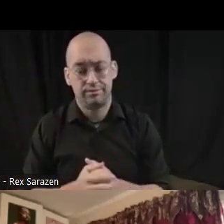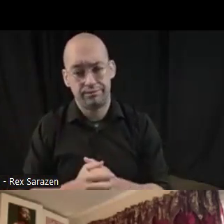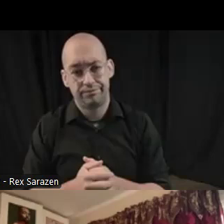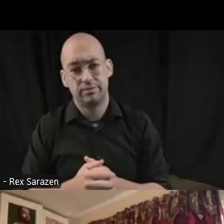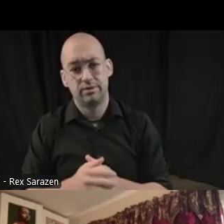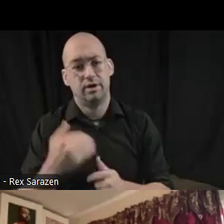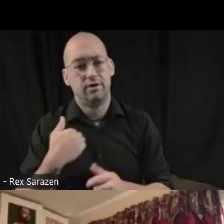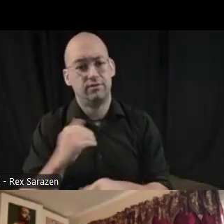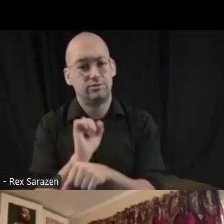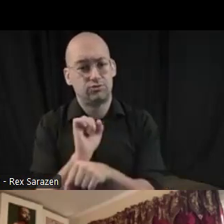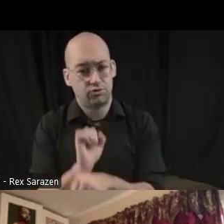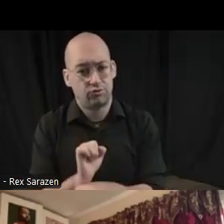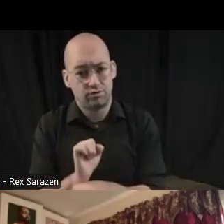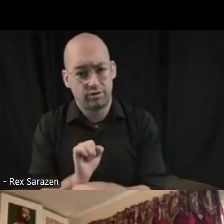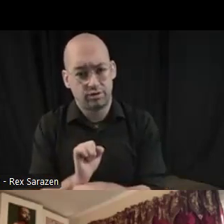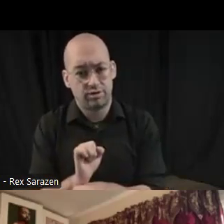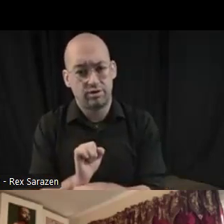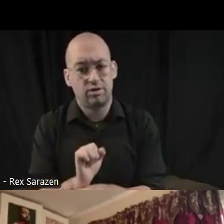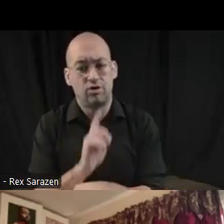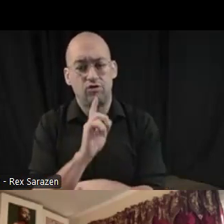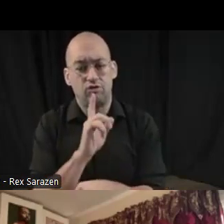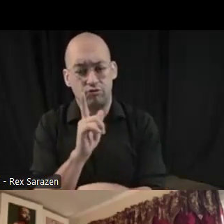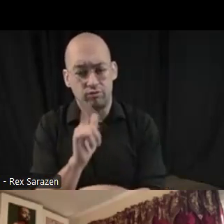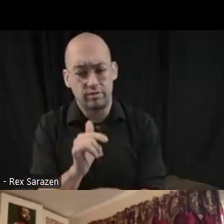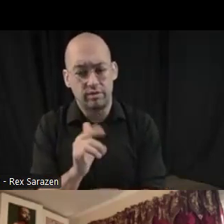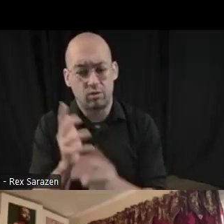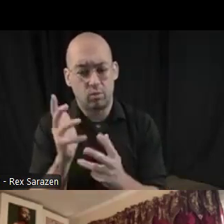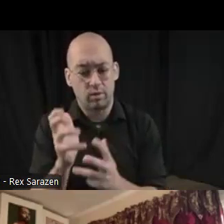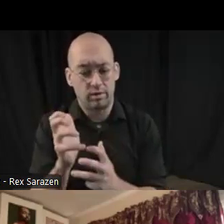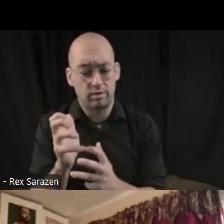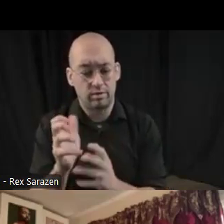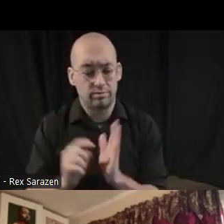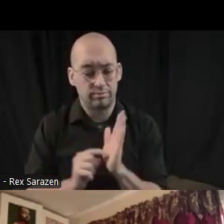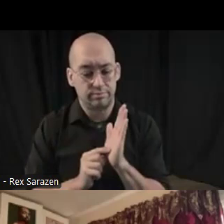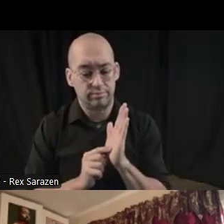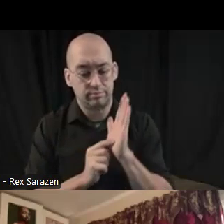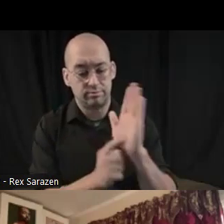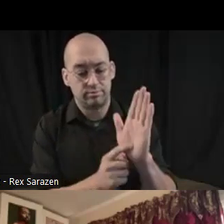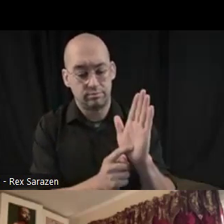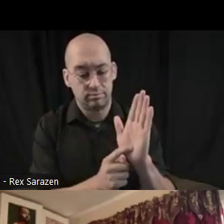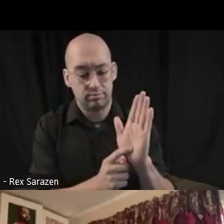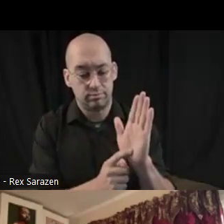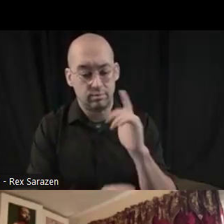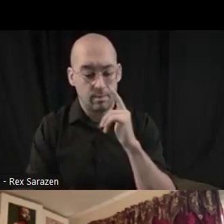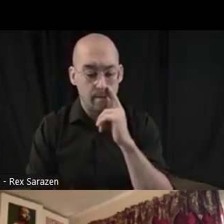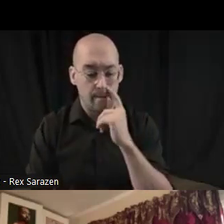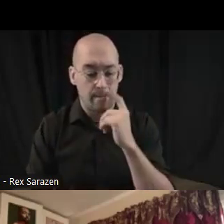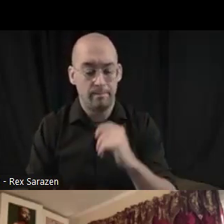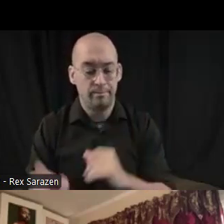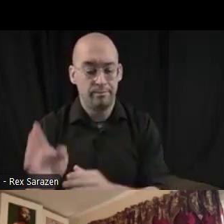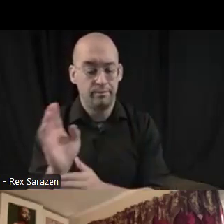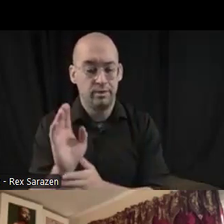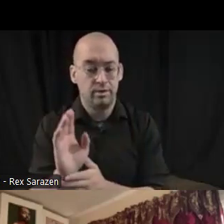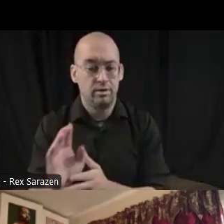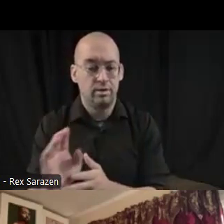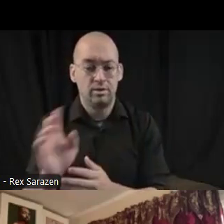but I really just want to put that out there because there's older immigrants and yes, that's complicated. That needs a lot of work,